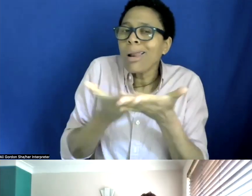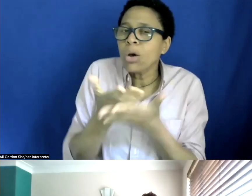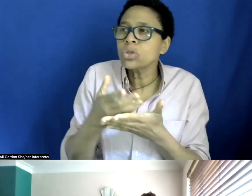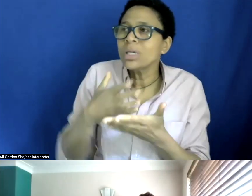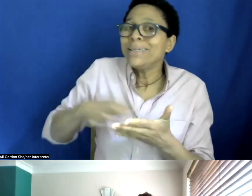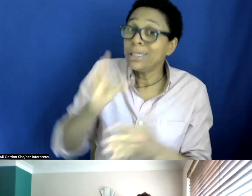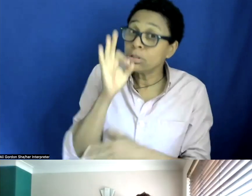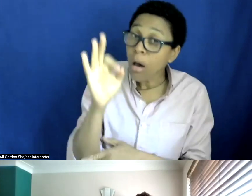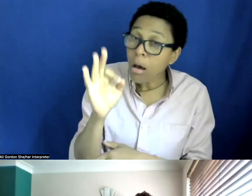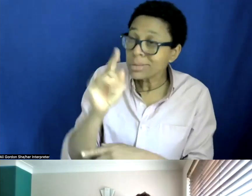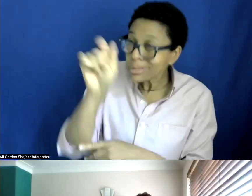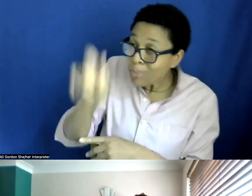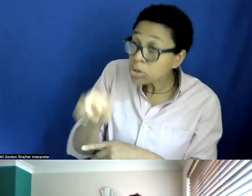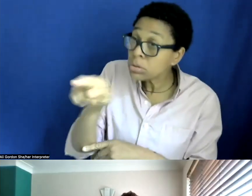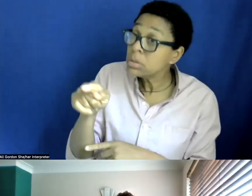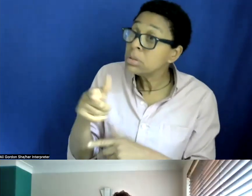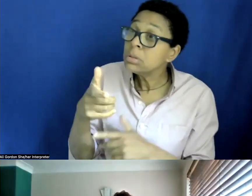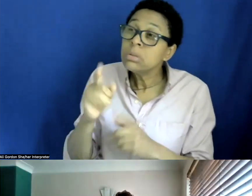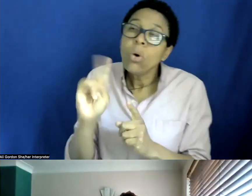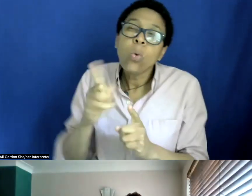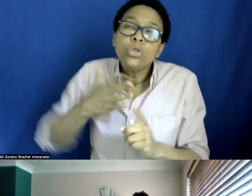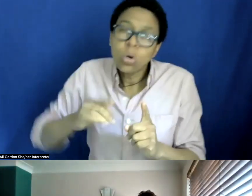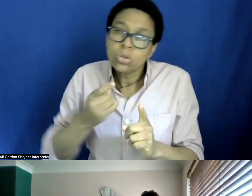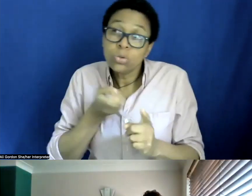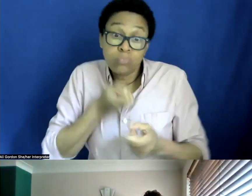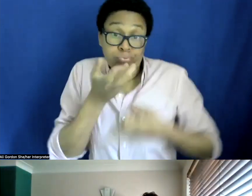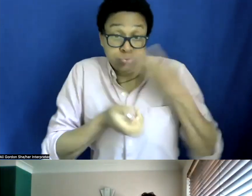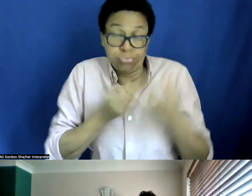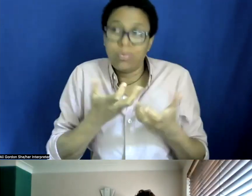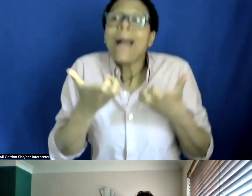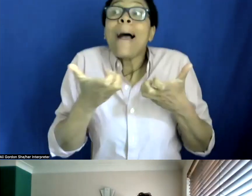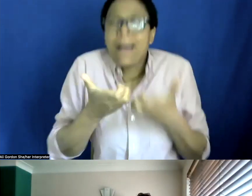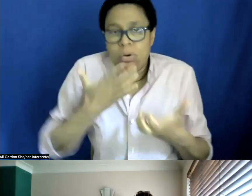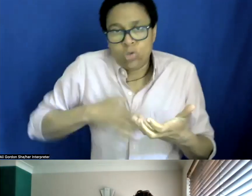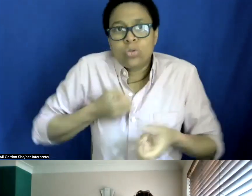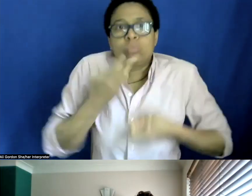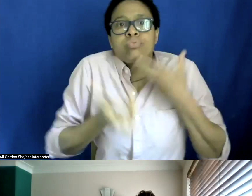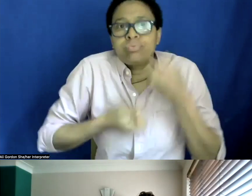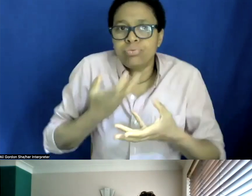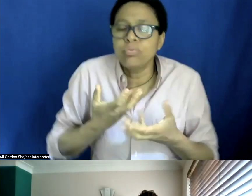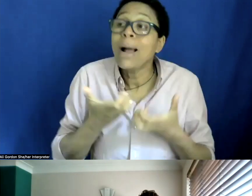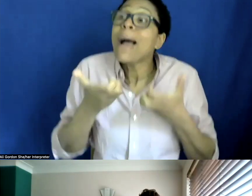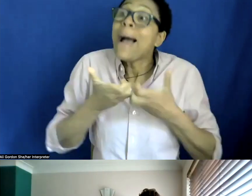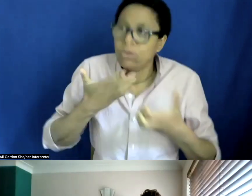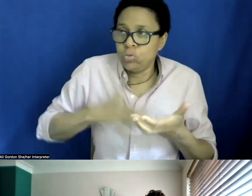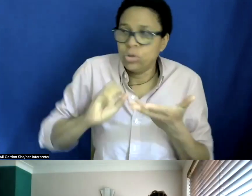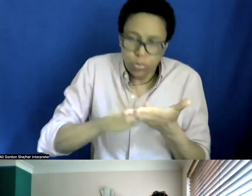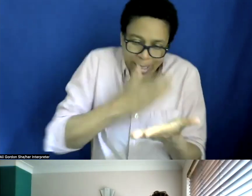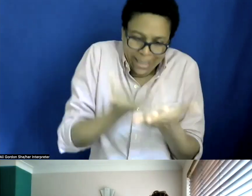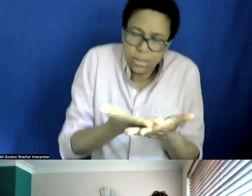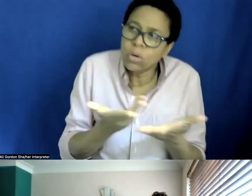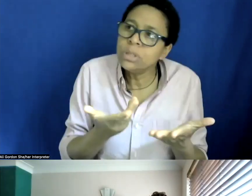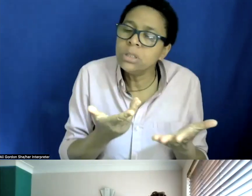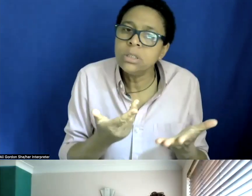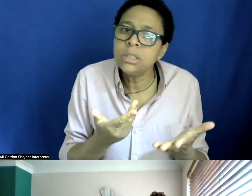know, it's another part of sharing that work, isn't it? How you display it, how you interpret it, how you show it to the world, really,